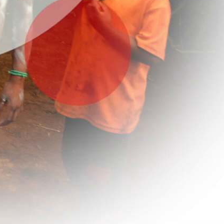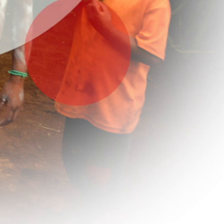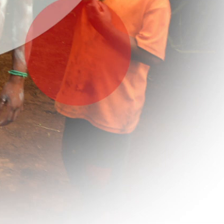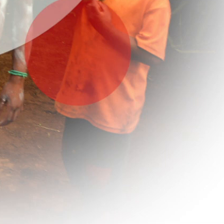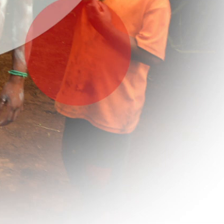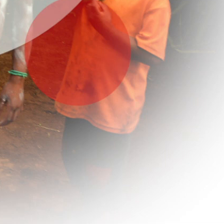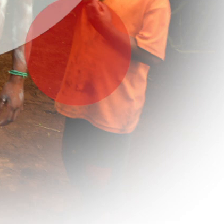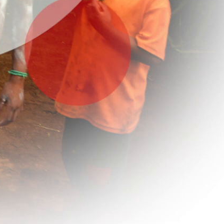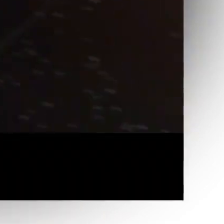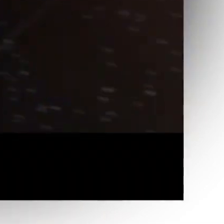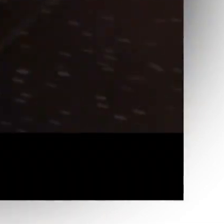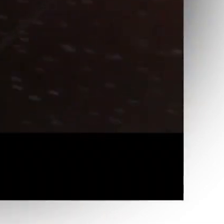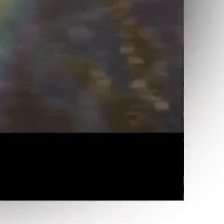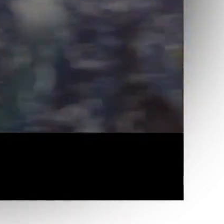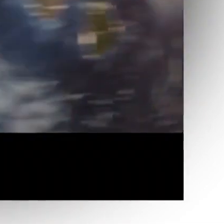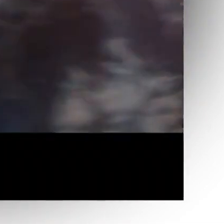sua família.